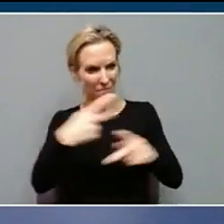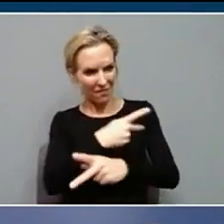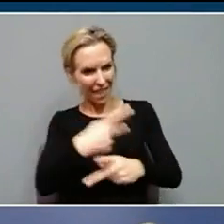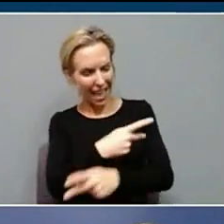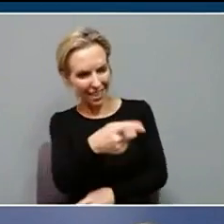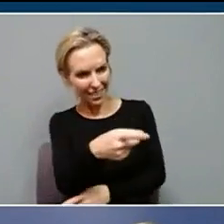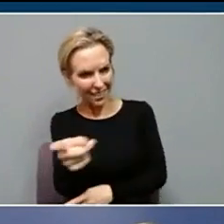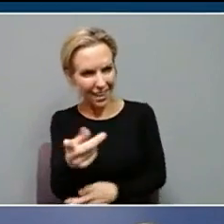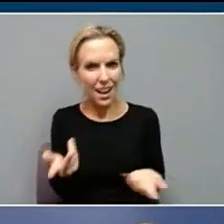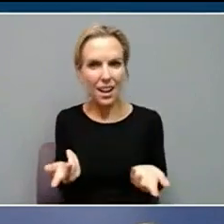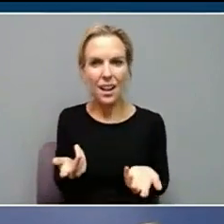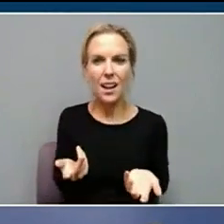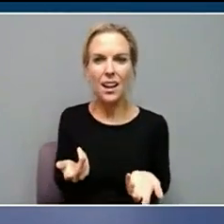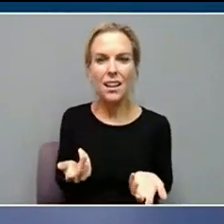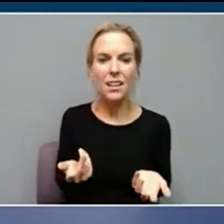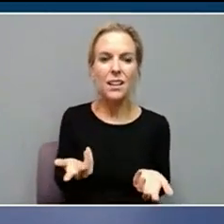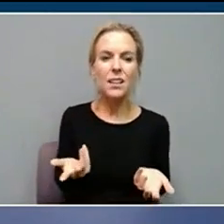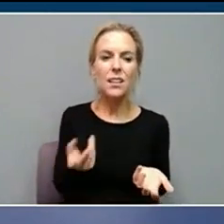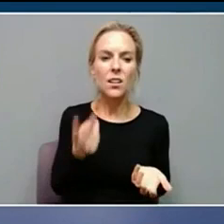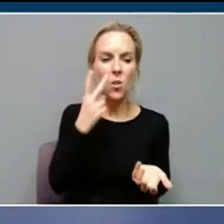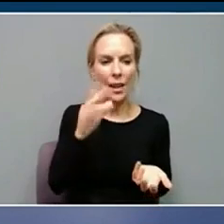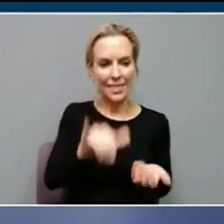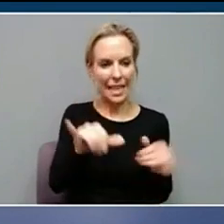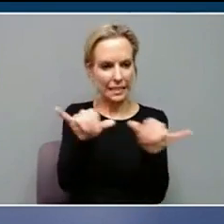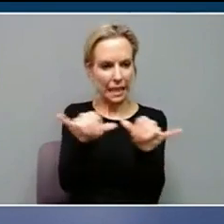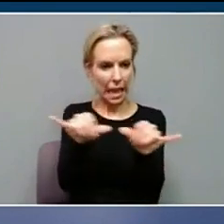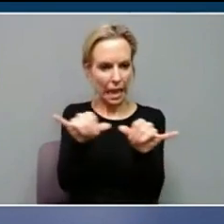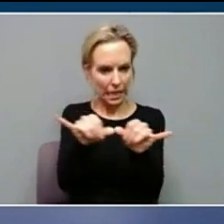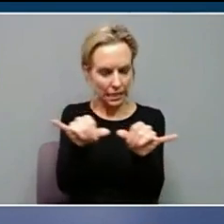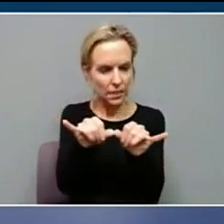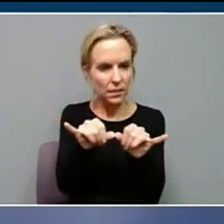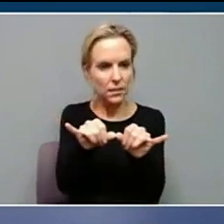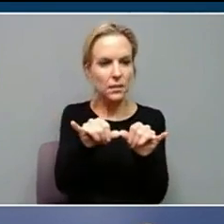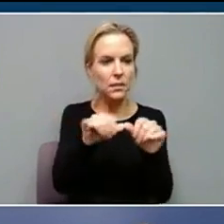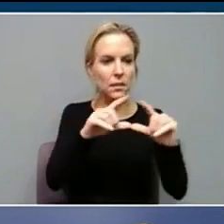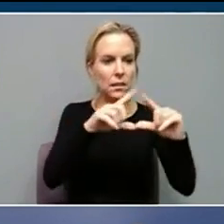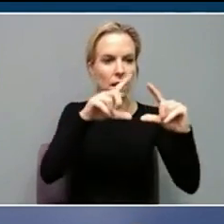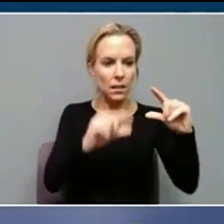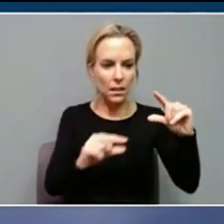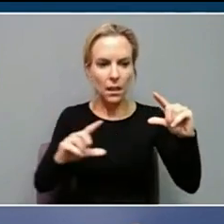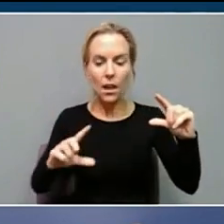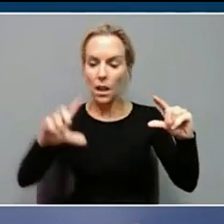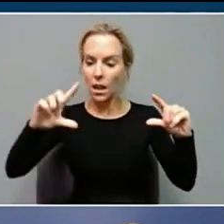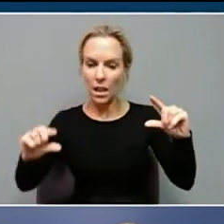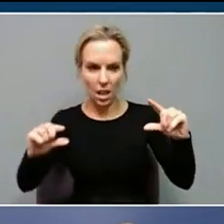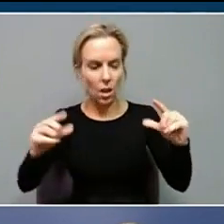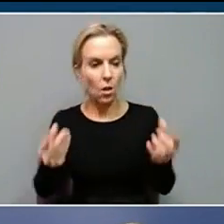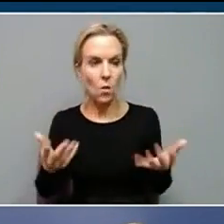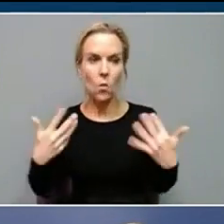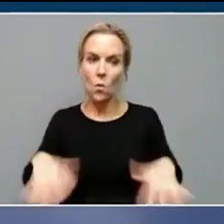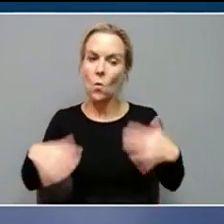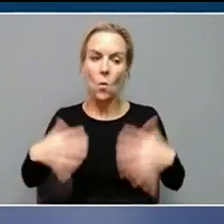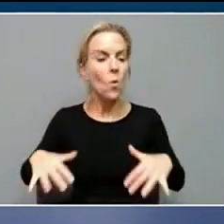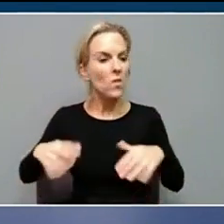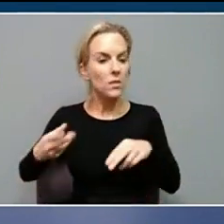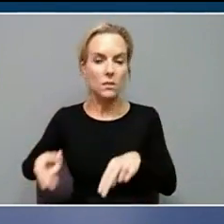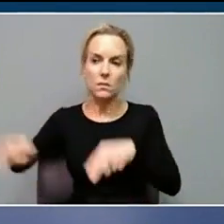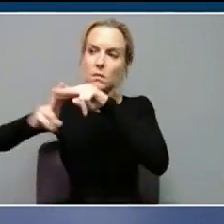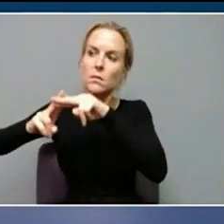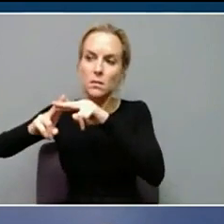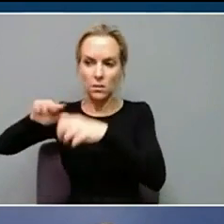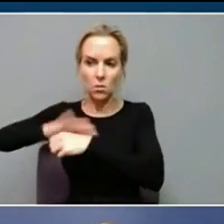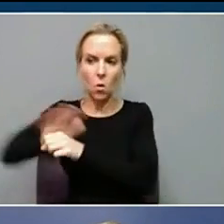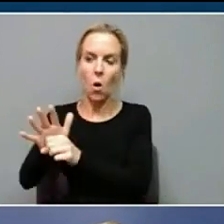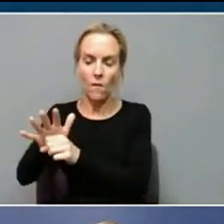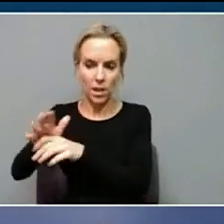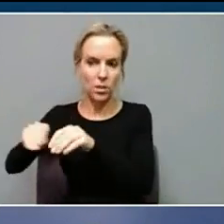also look at that size, it shows you how much more infection there is out there now than ever before.